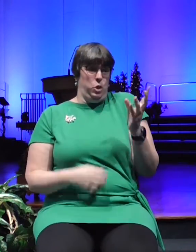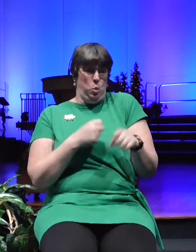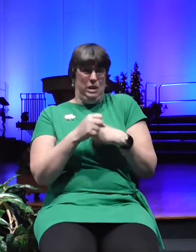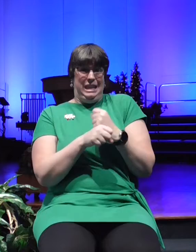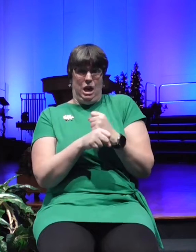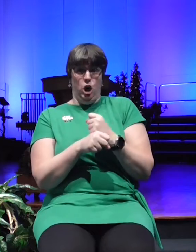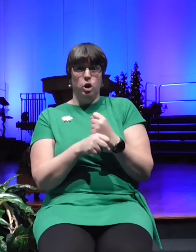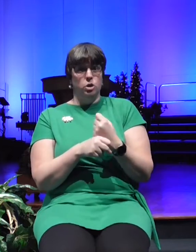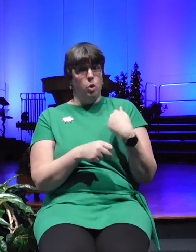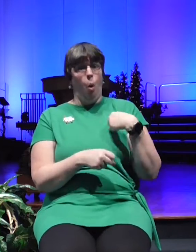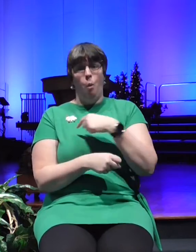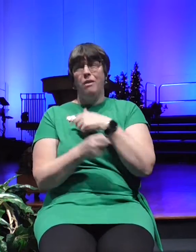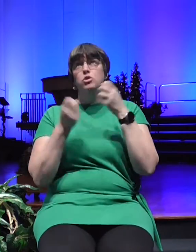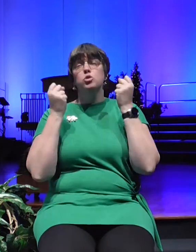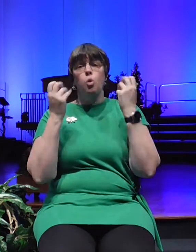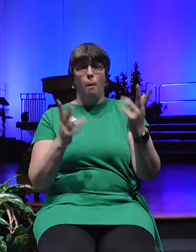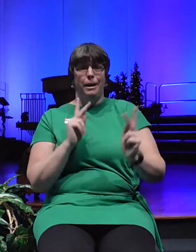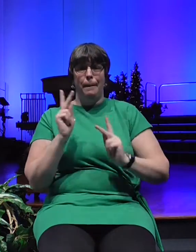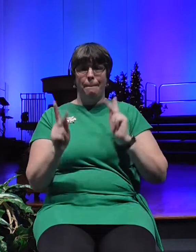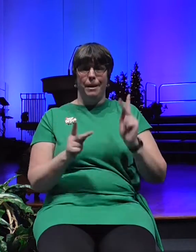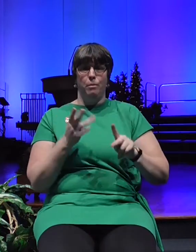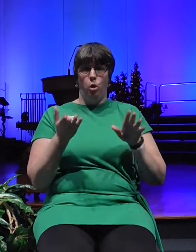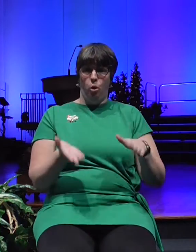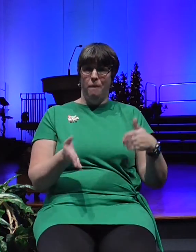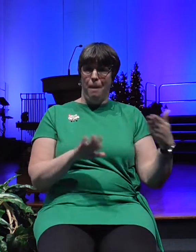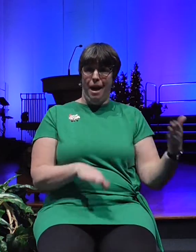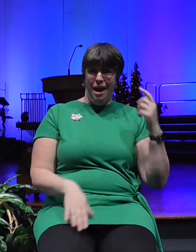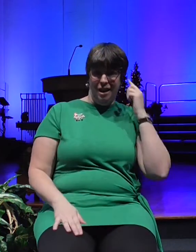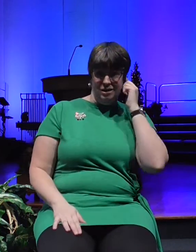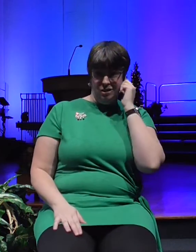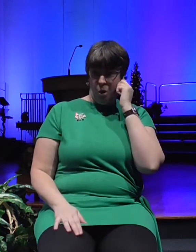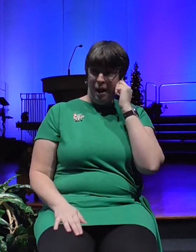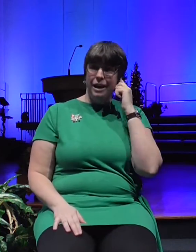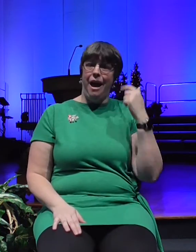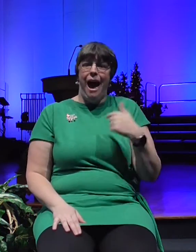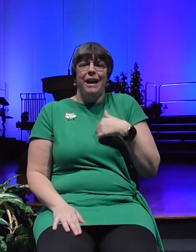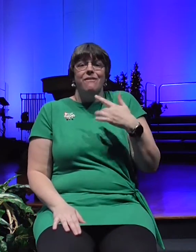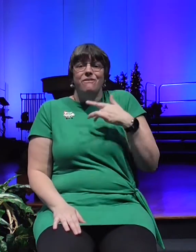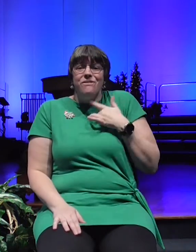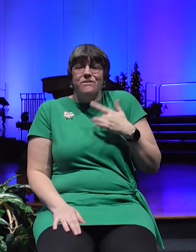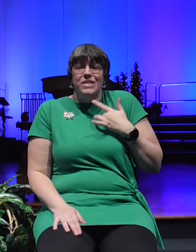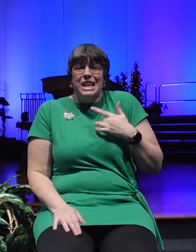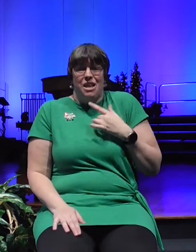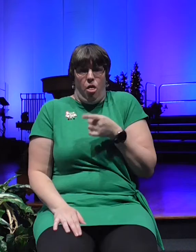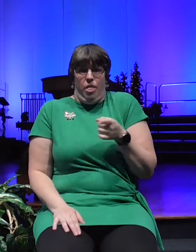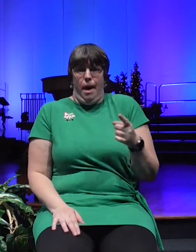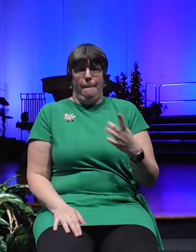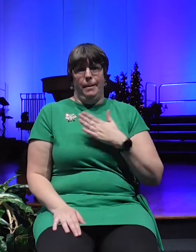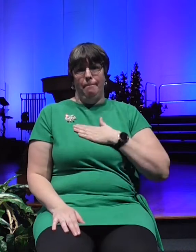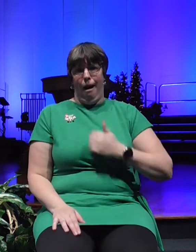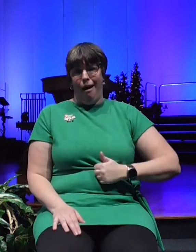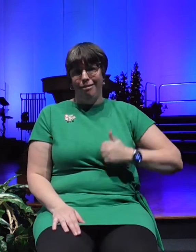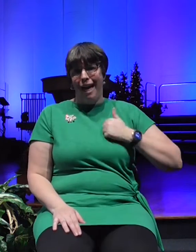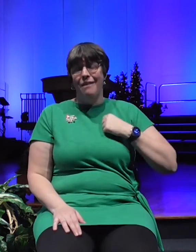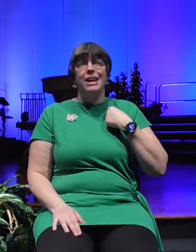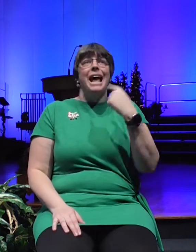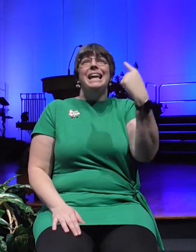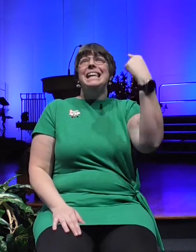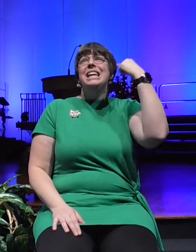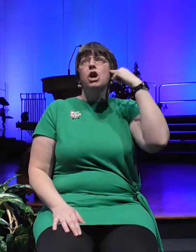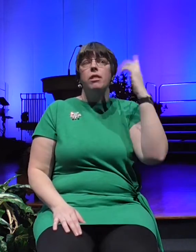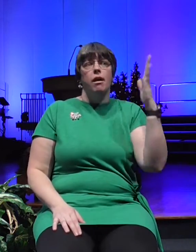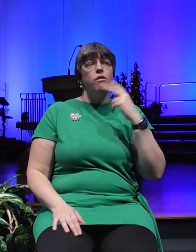who've crossed over into the next plane, I can feel their presence still in my life, and I can hear their voice